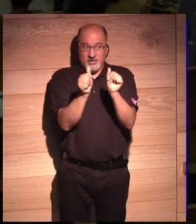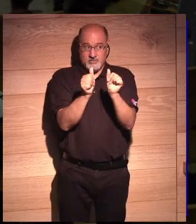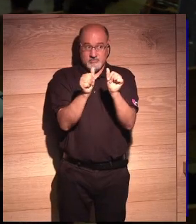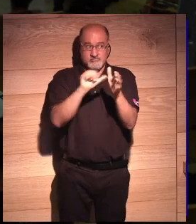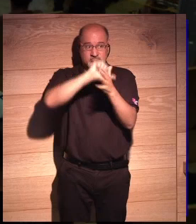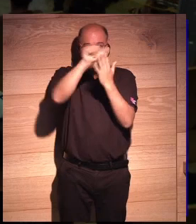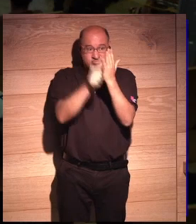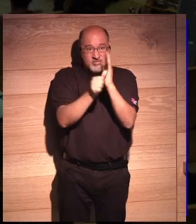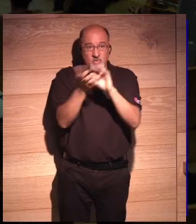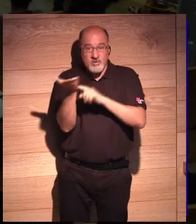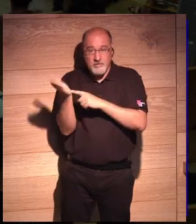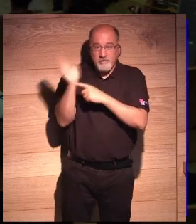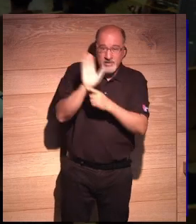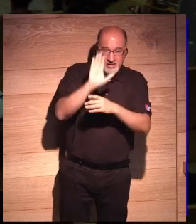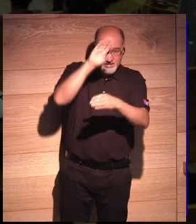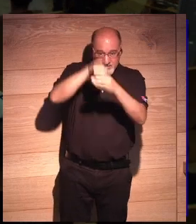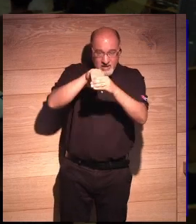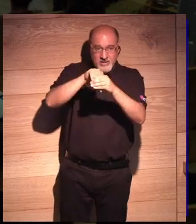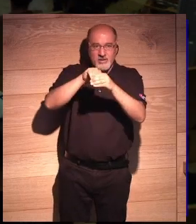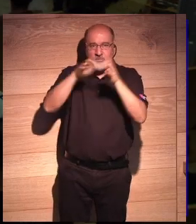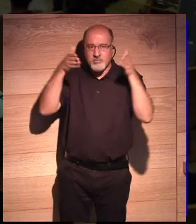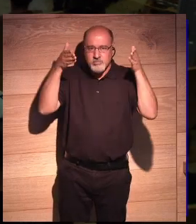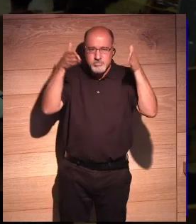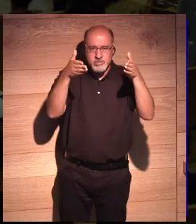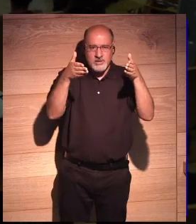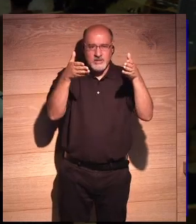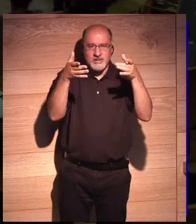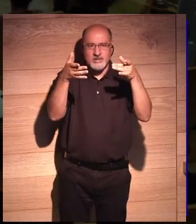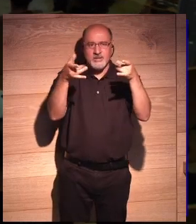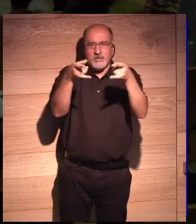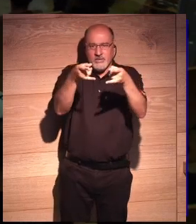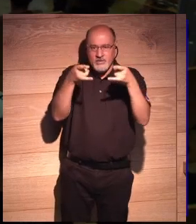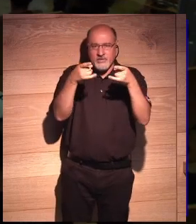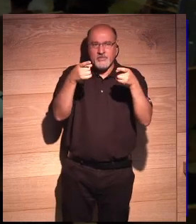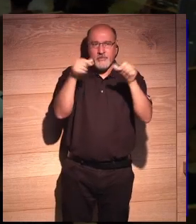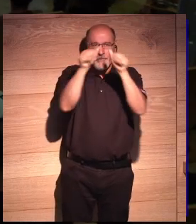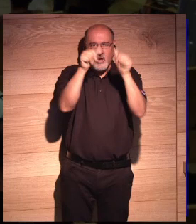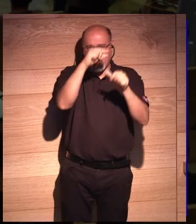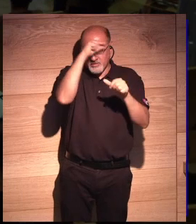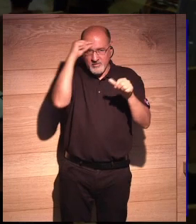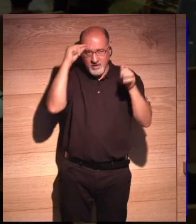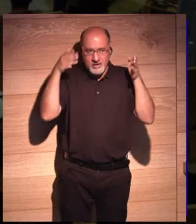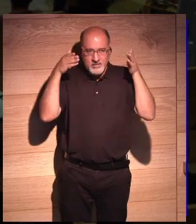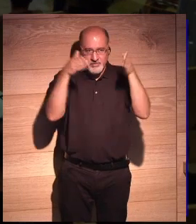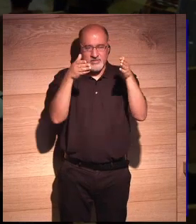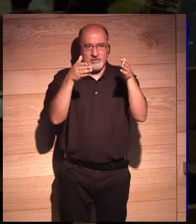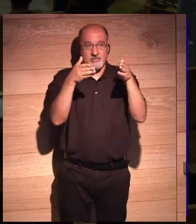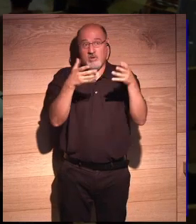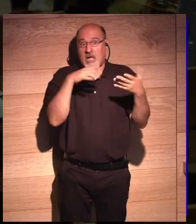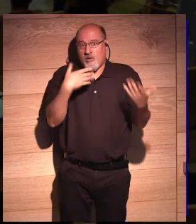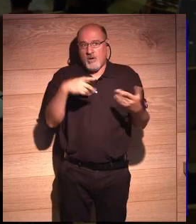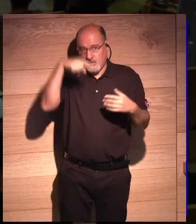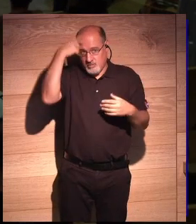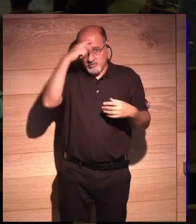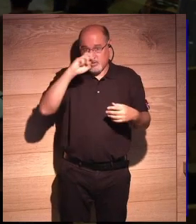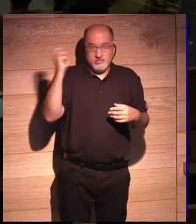format or this new narratives can scratch and change this mental model or these biases that